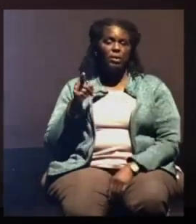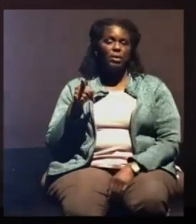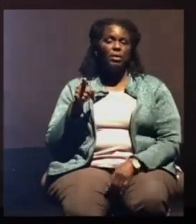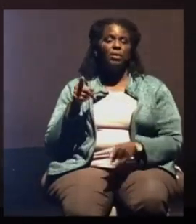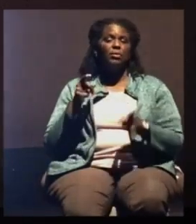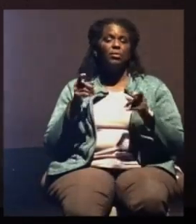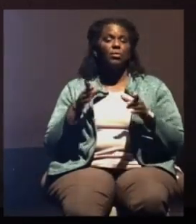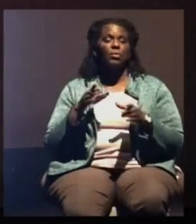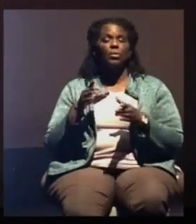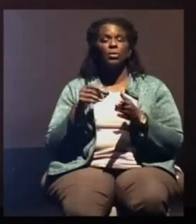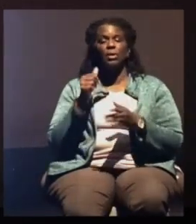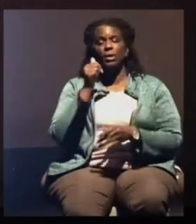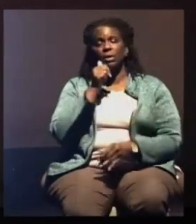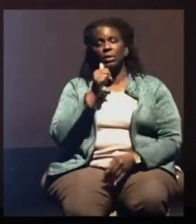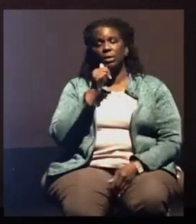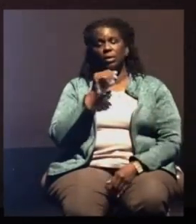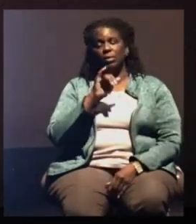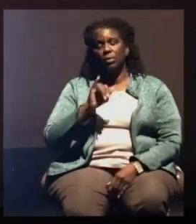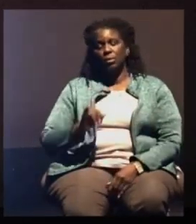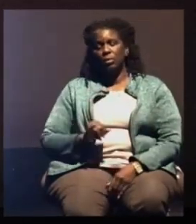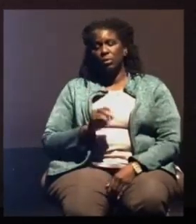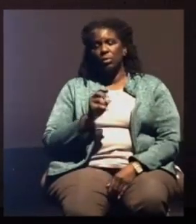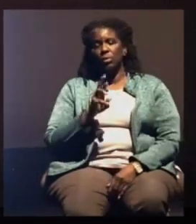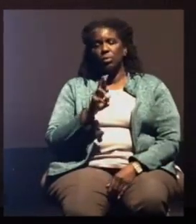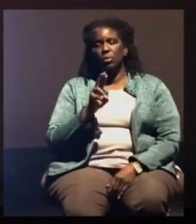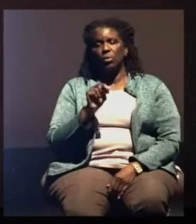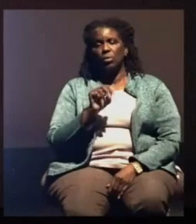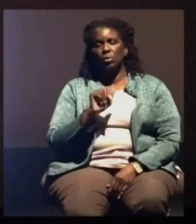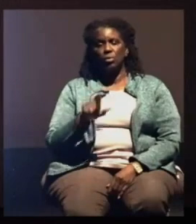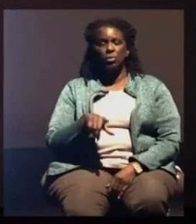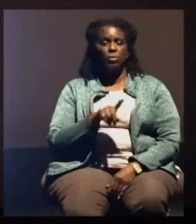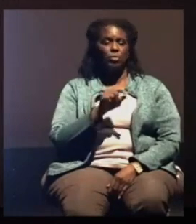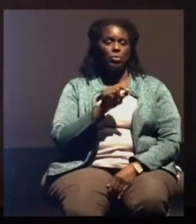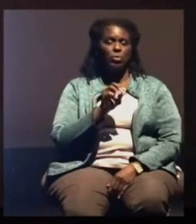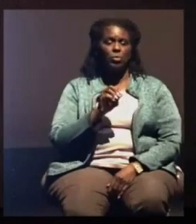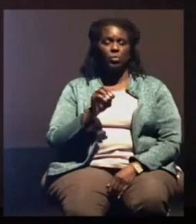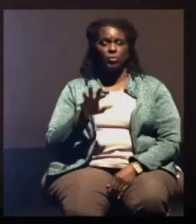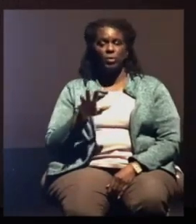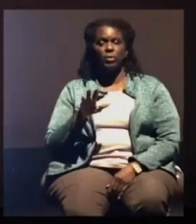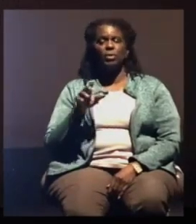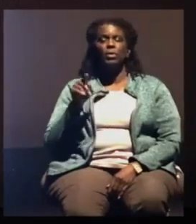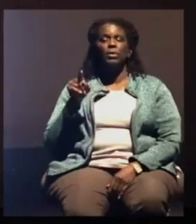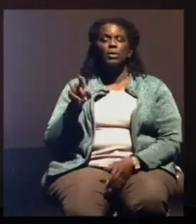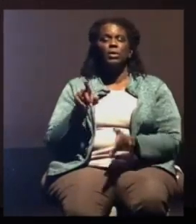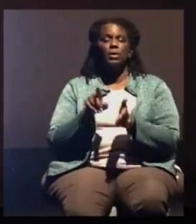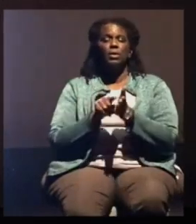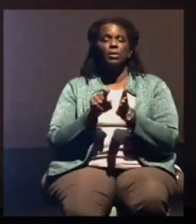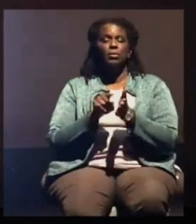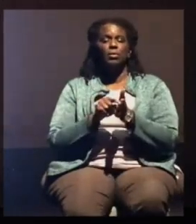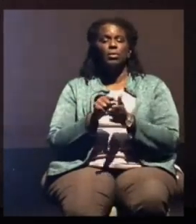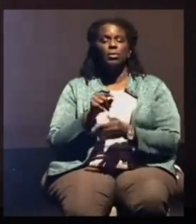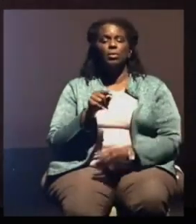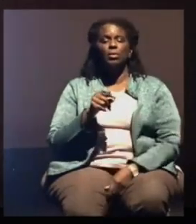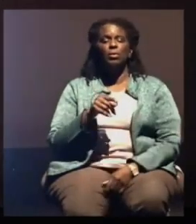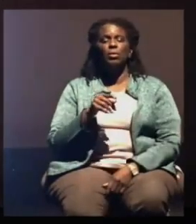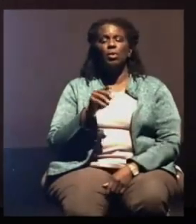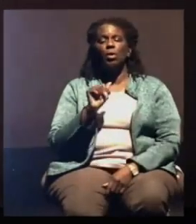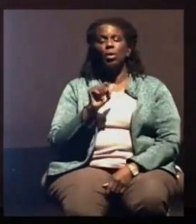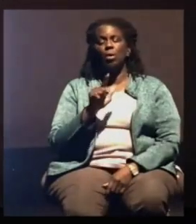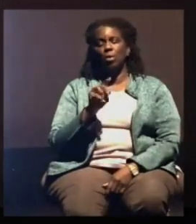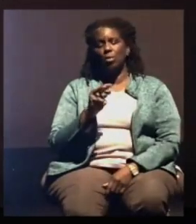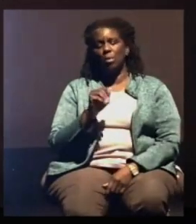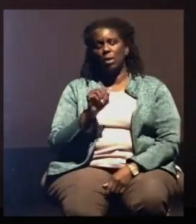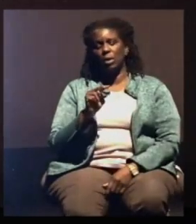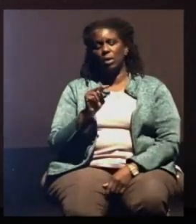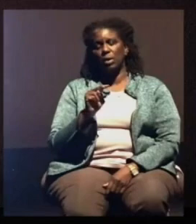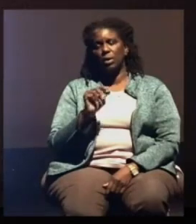director of Daily Journal Corporation. In 2005, he edited and published Poor Charlie's Almanac, a compilation of